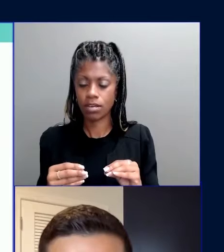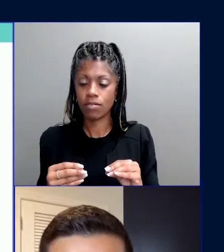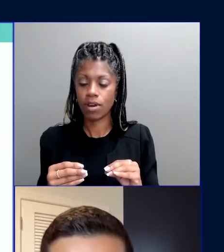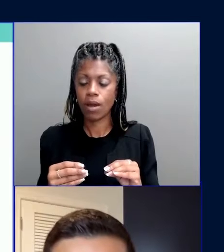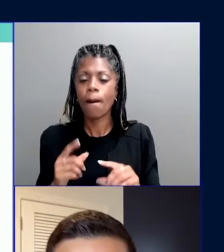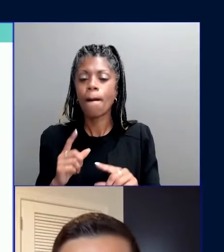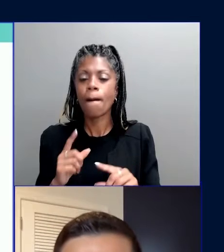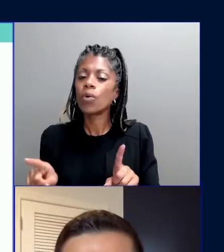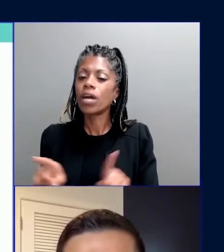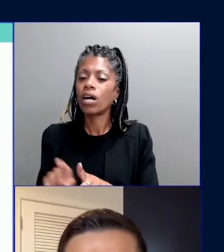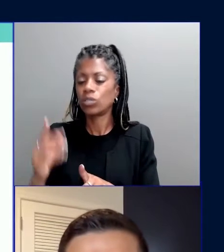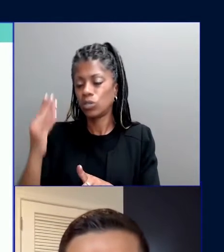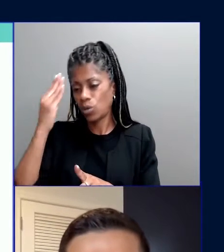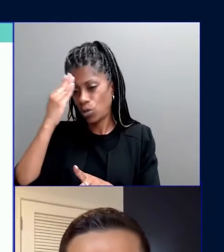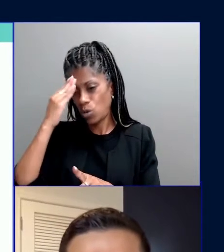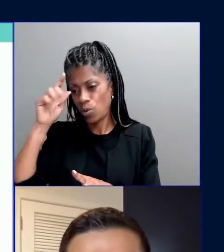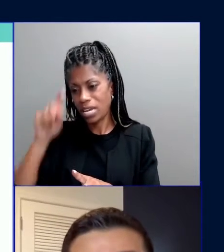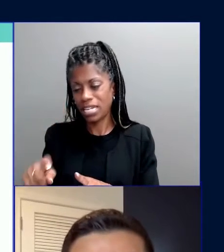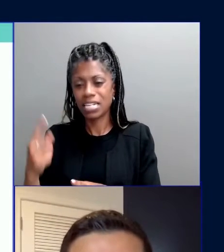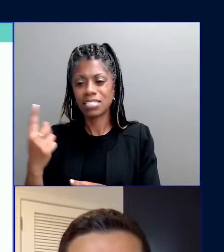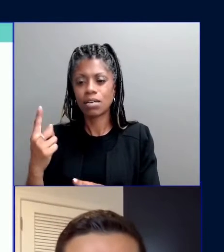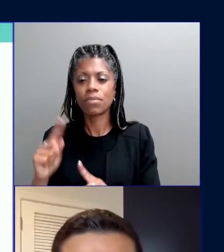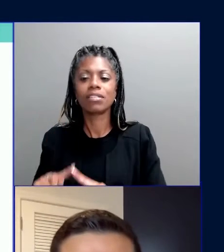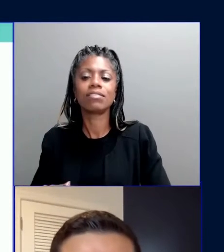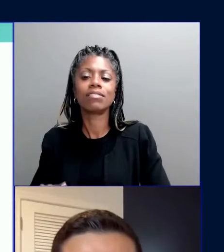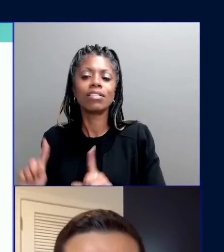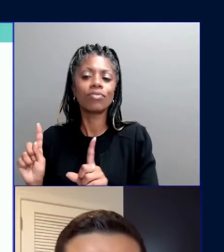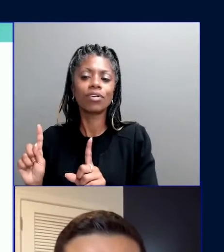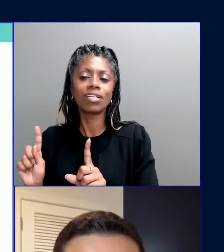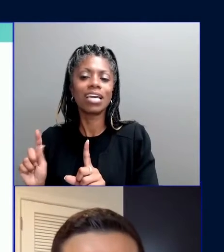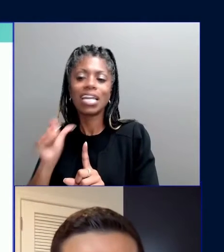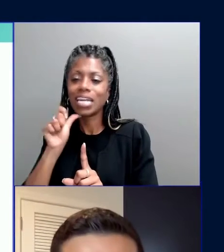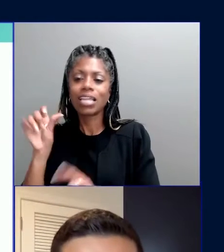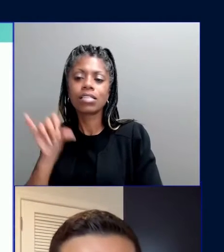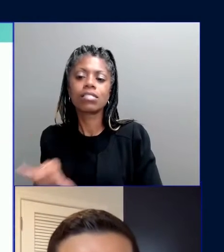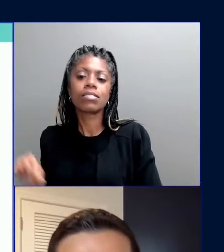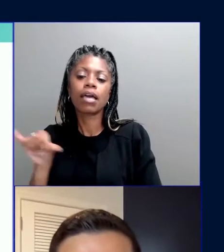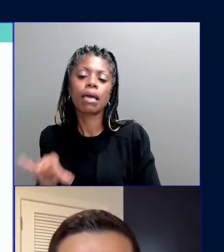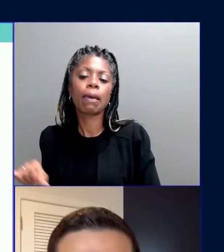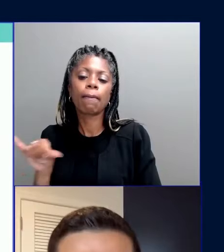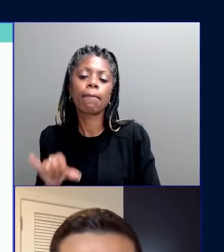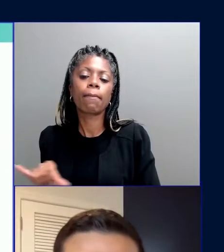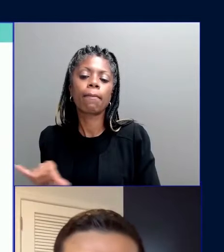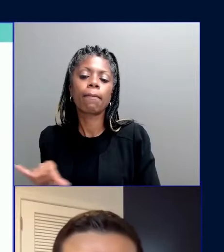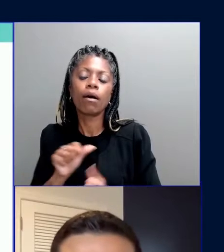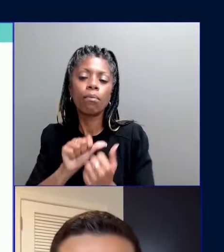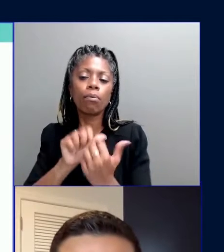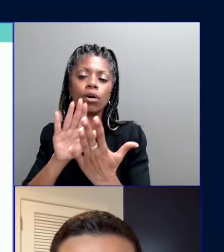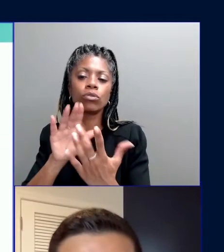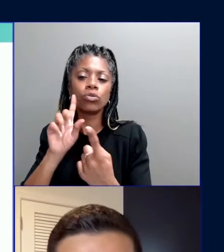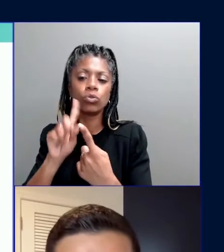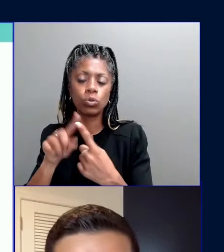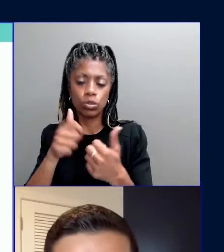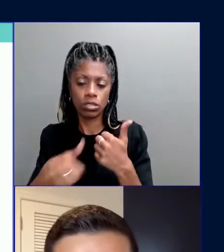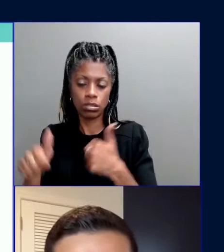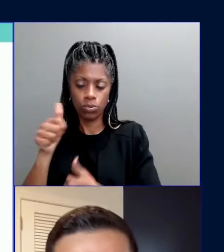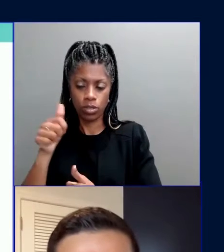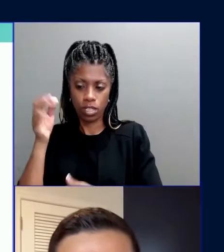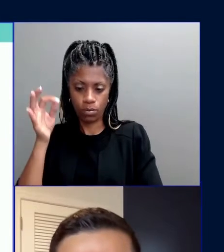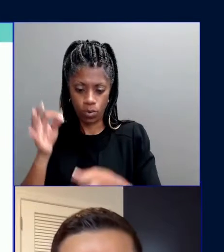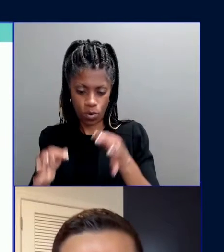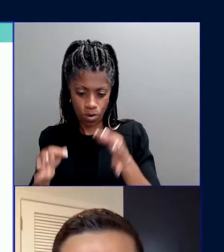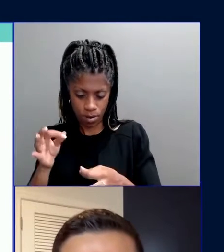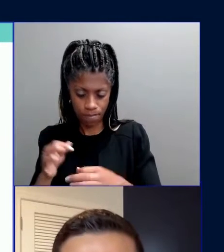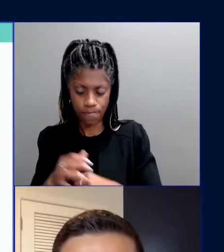different. And recently, the Supreme Court had started accepting new forms of amicus briefs,